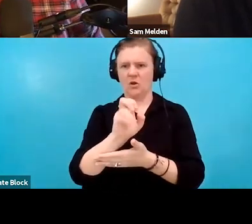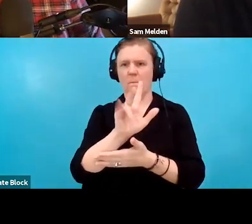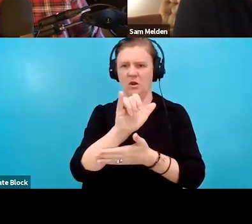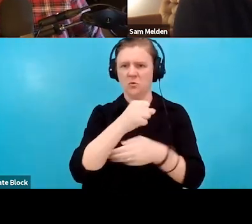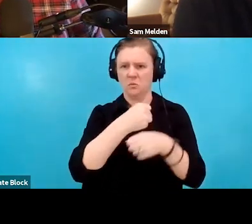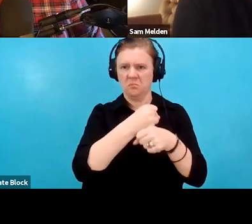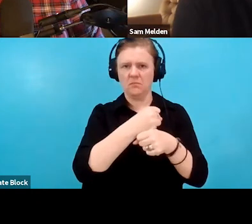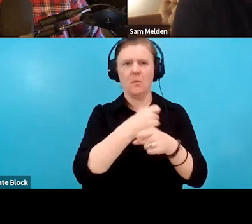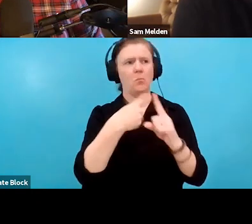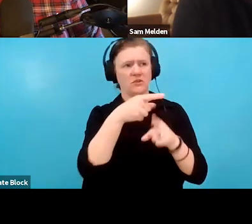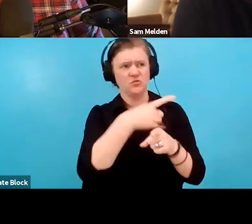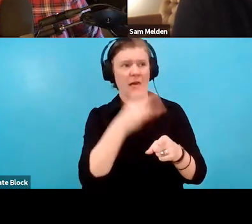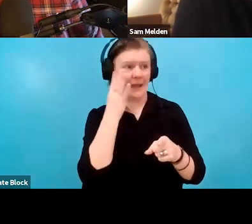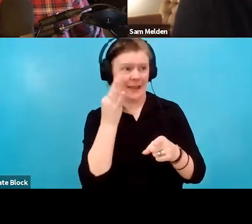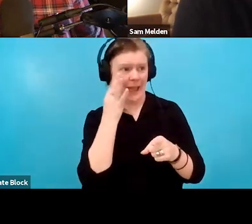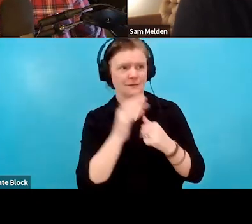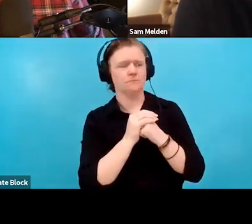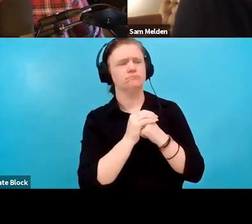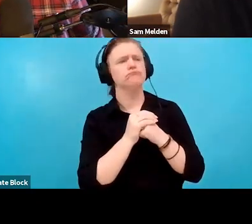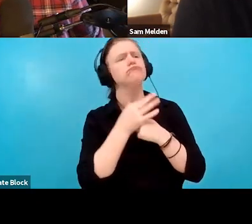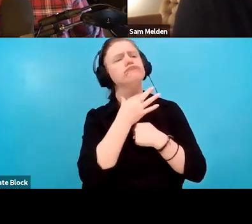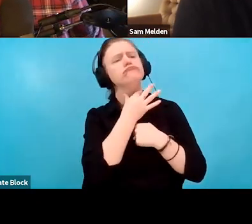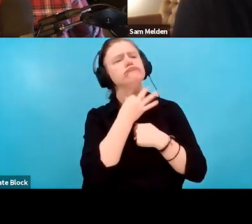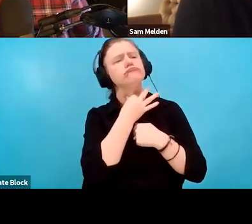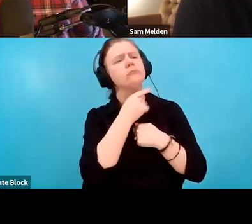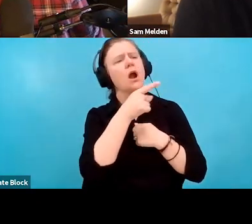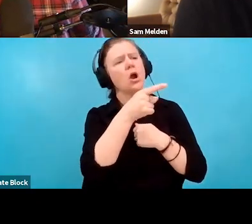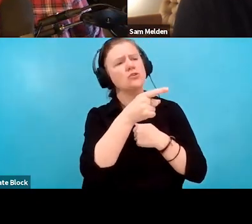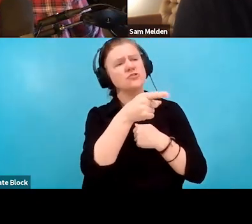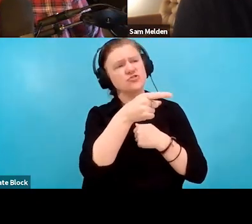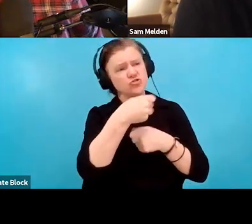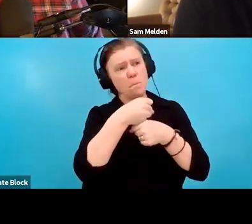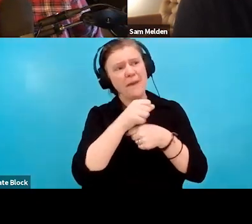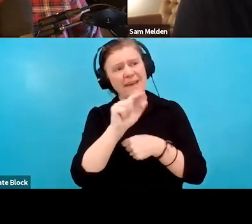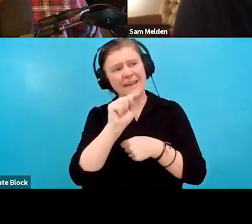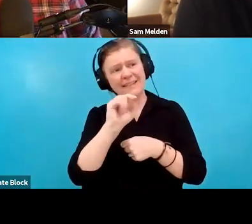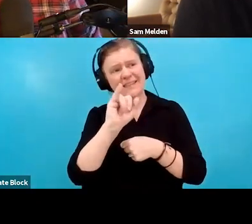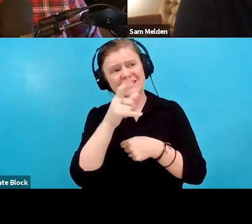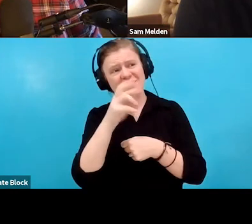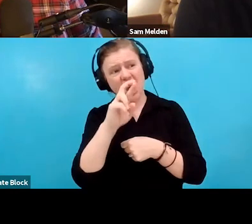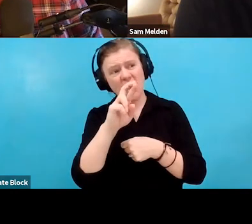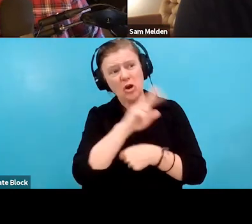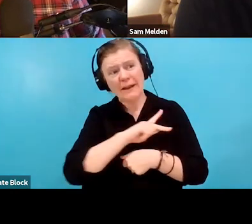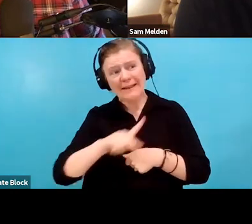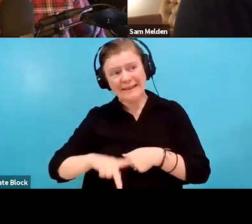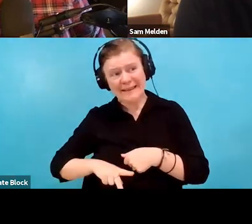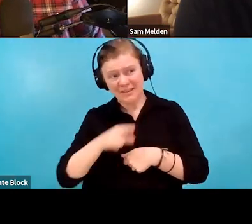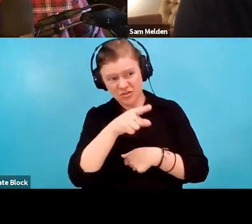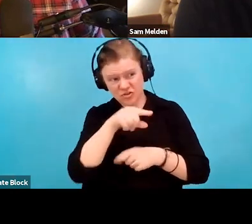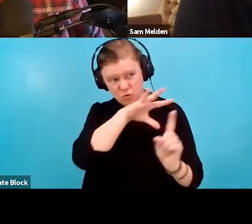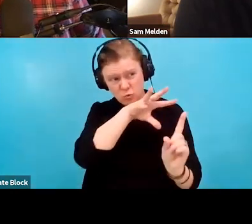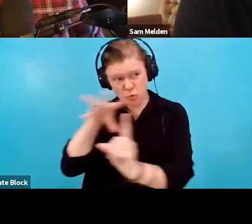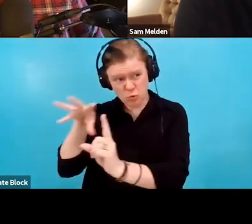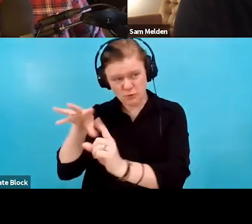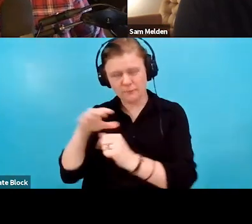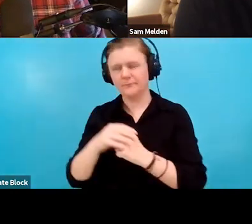for cats. Are you behind the Tiger King series? Are you the one who created that? I did